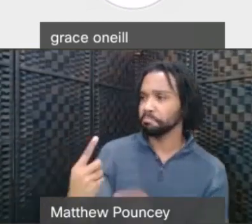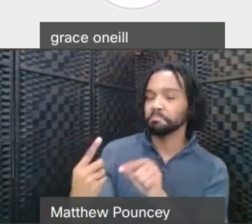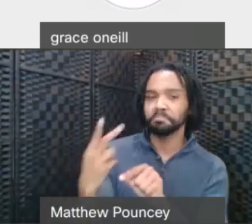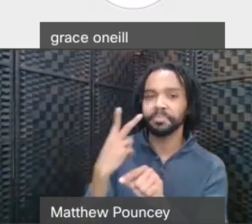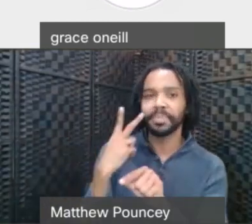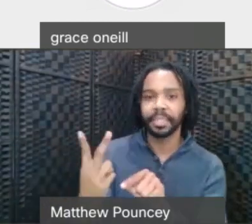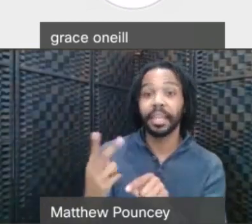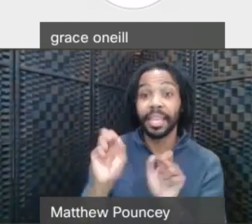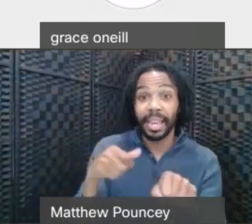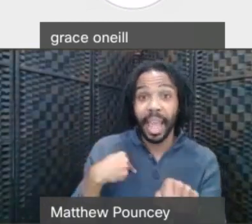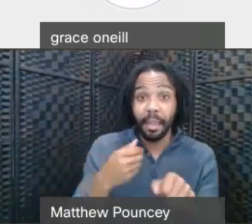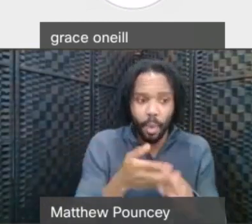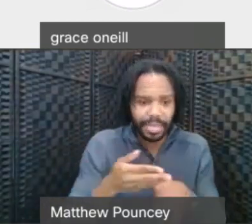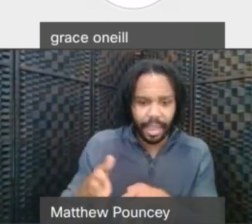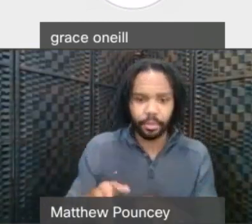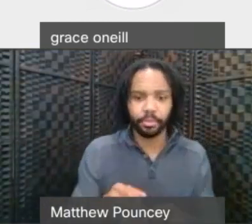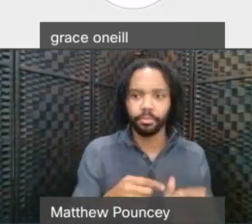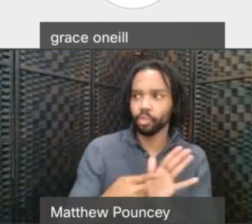positive live?